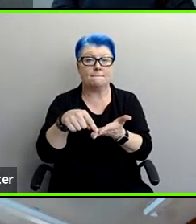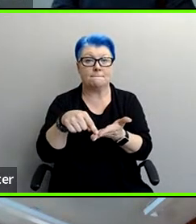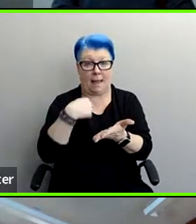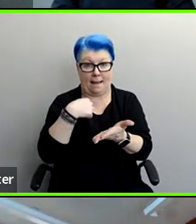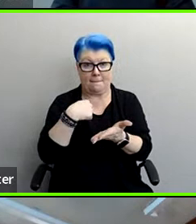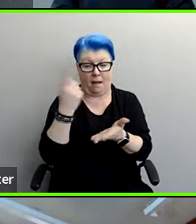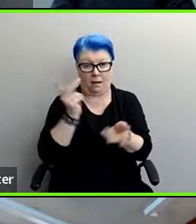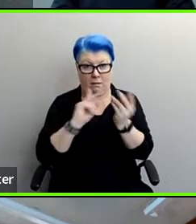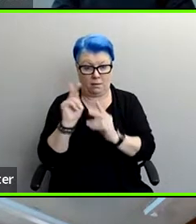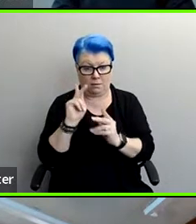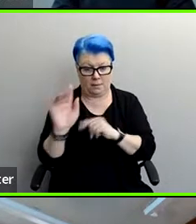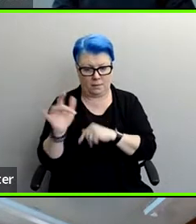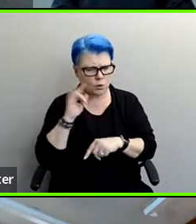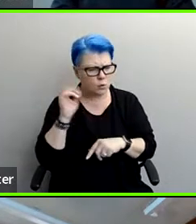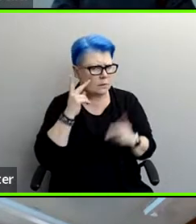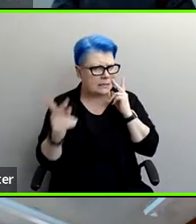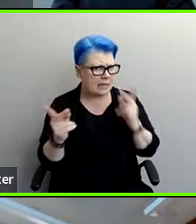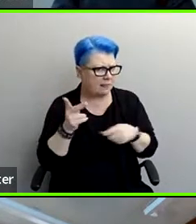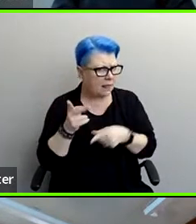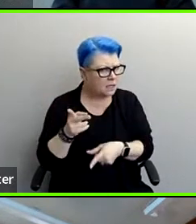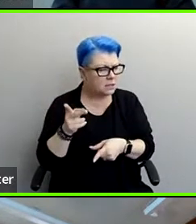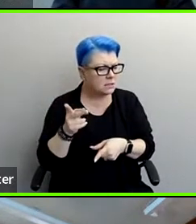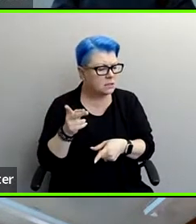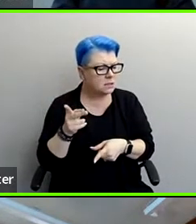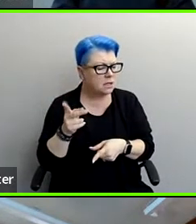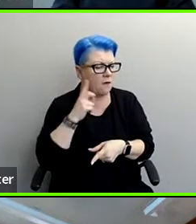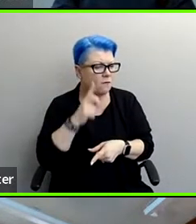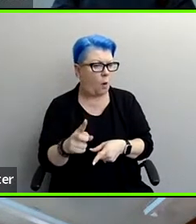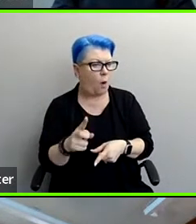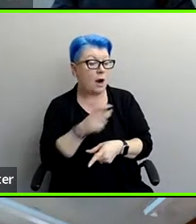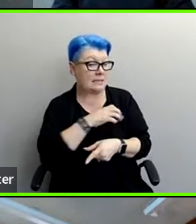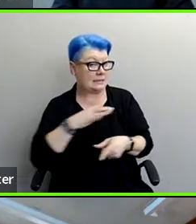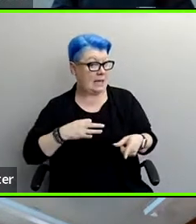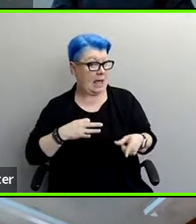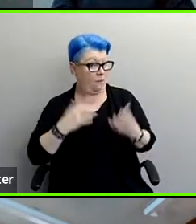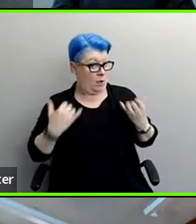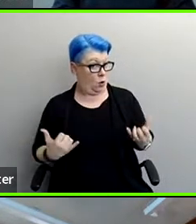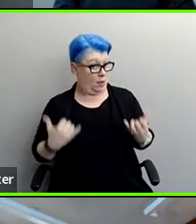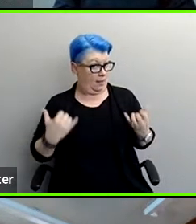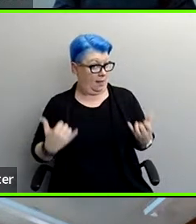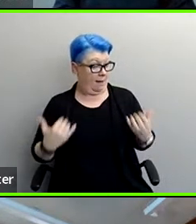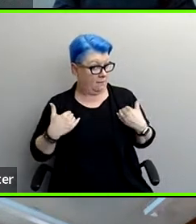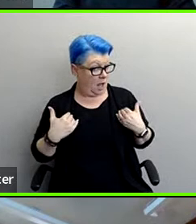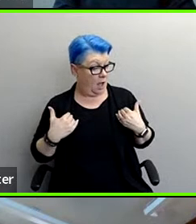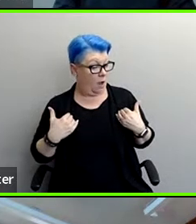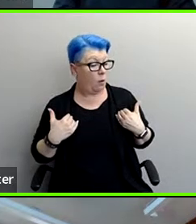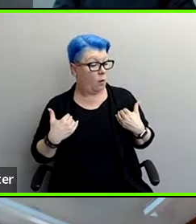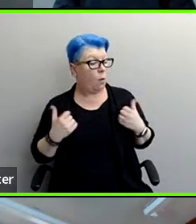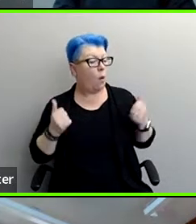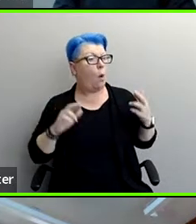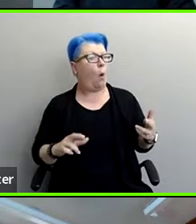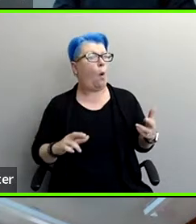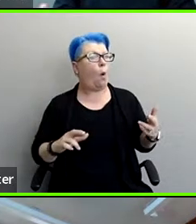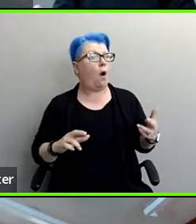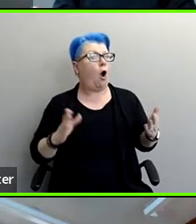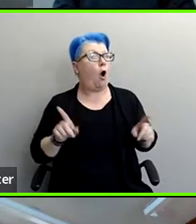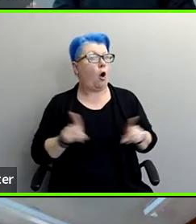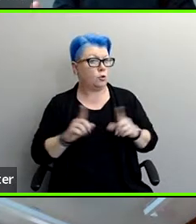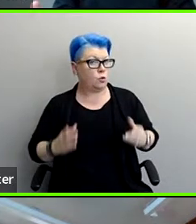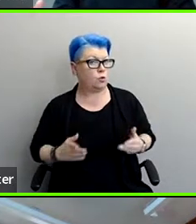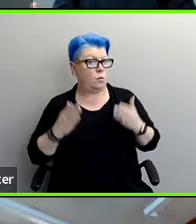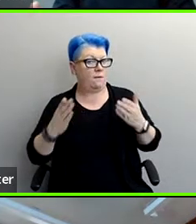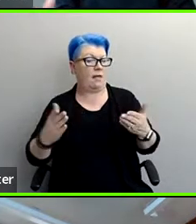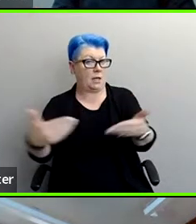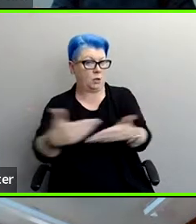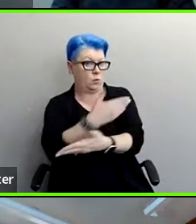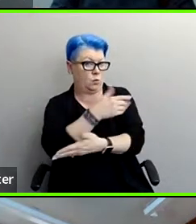current staff we have or to expand and recruit staff? I see it as a both and on that one. I think in terms of